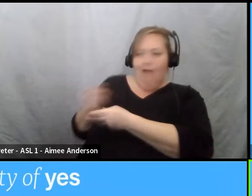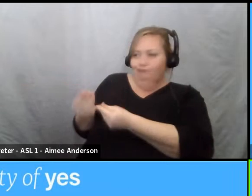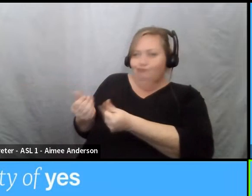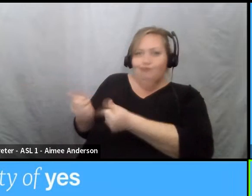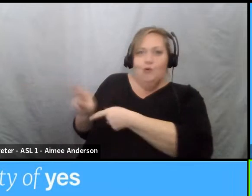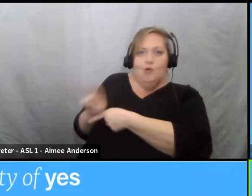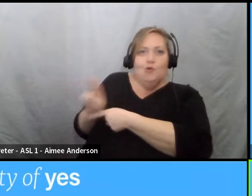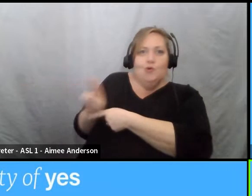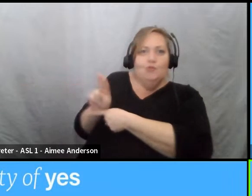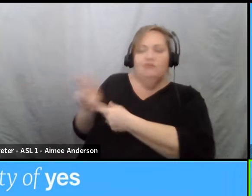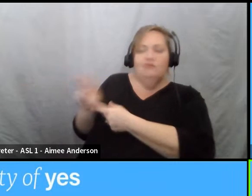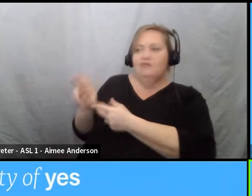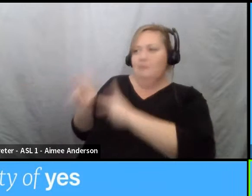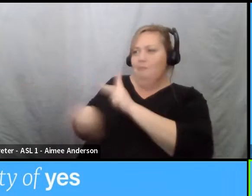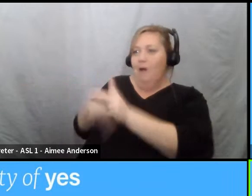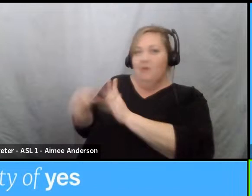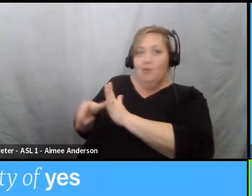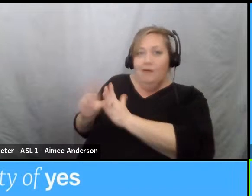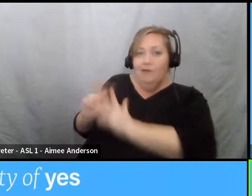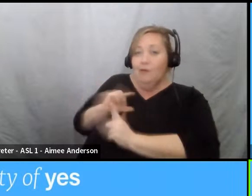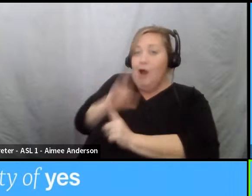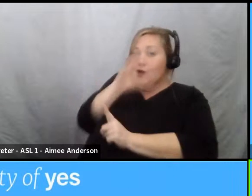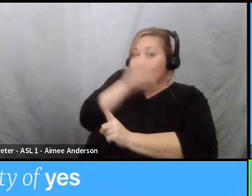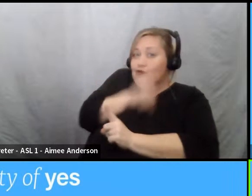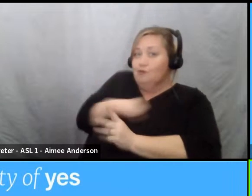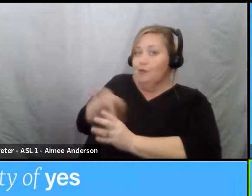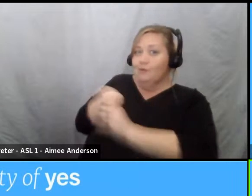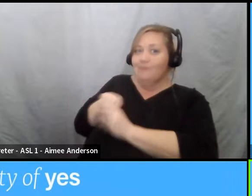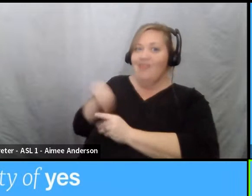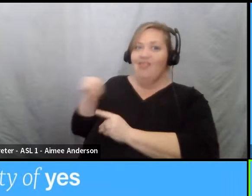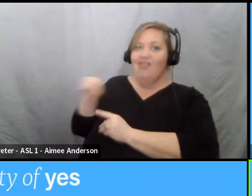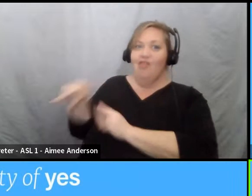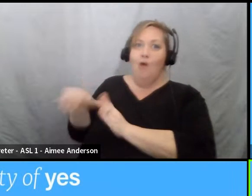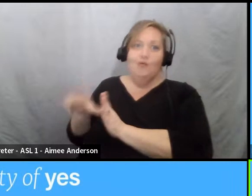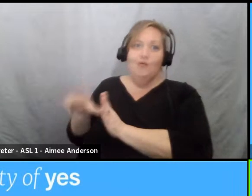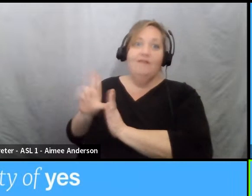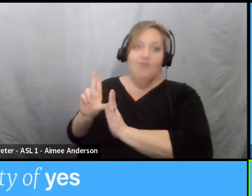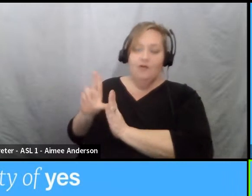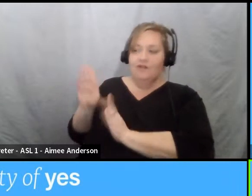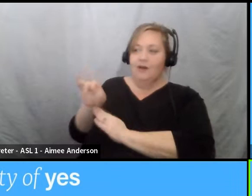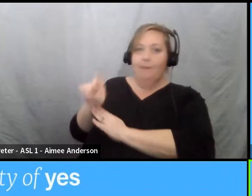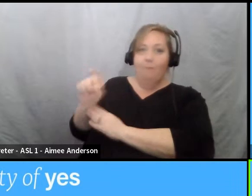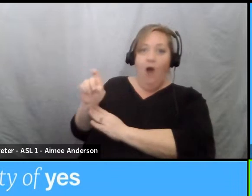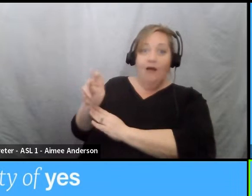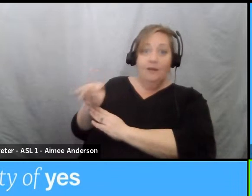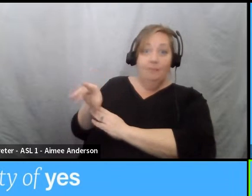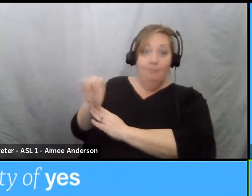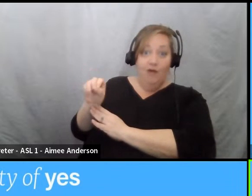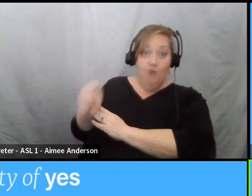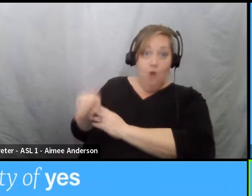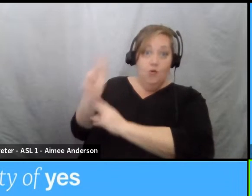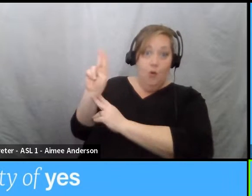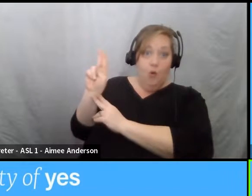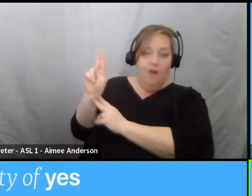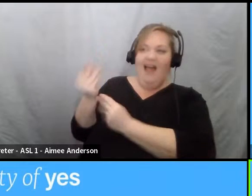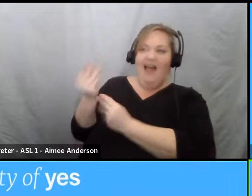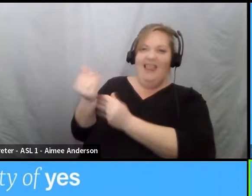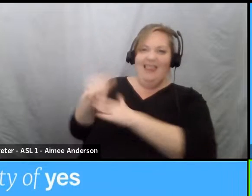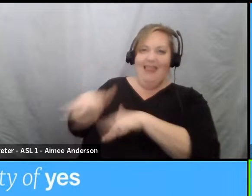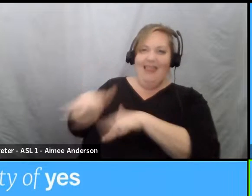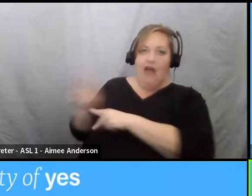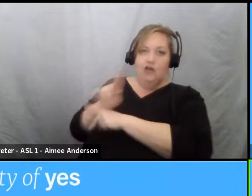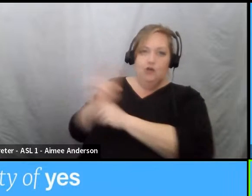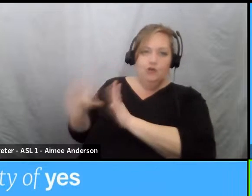So I assume that you are participating in and involved in the Bronx Metro North land use review as